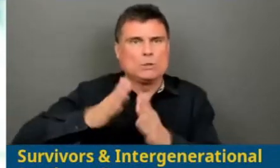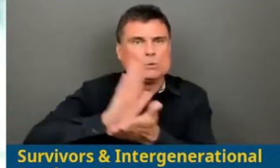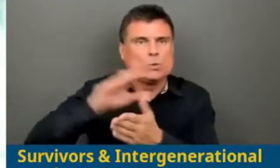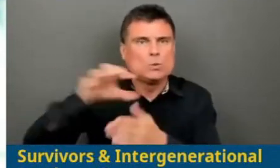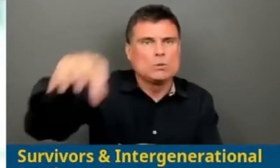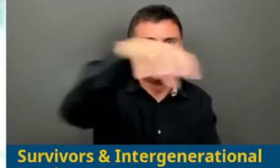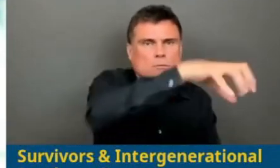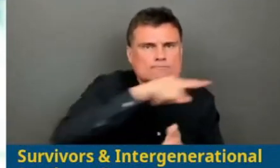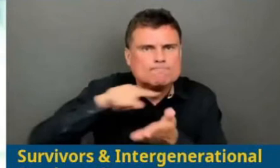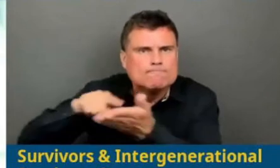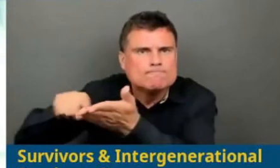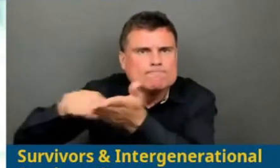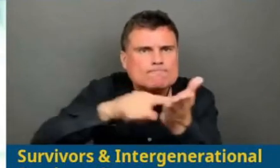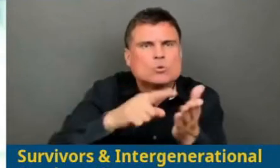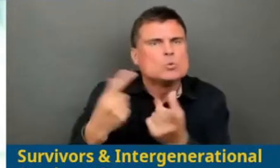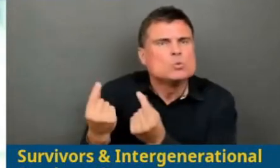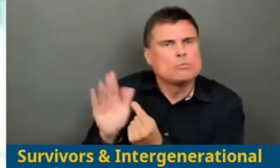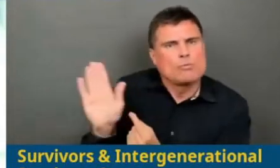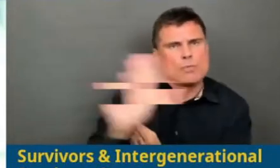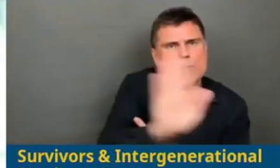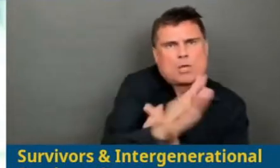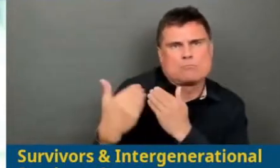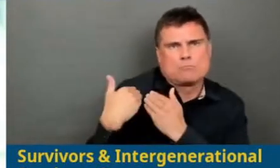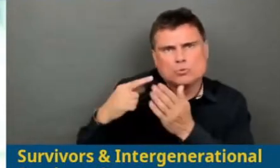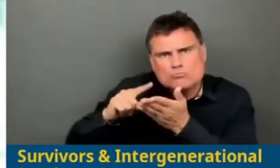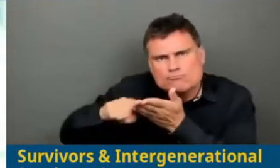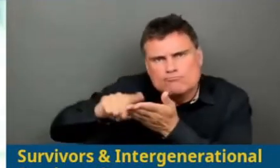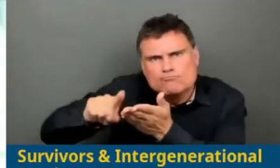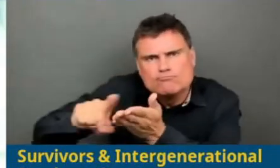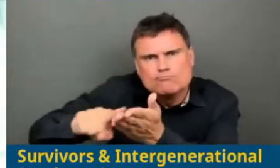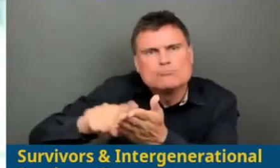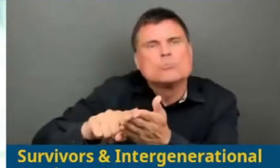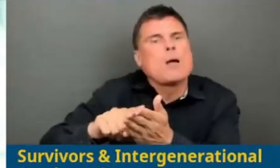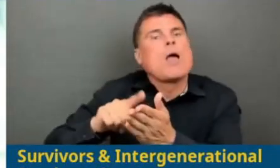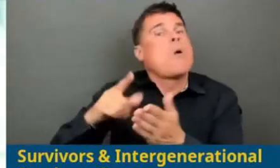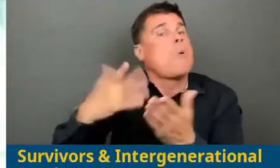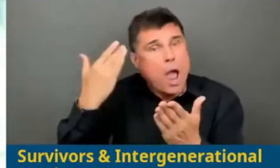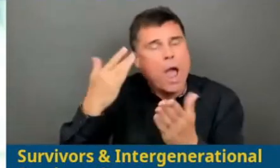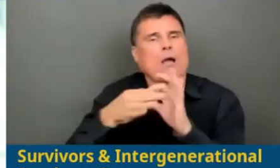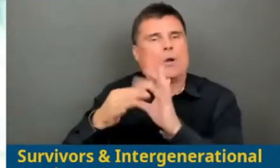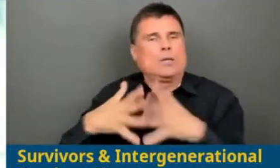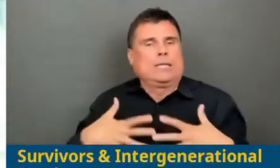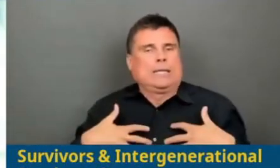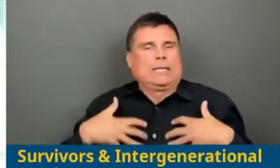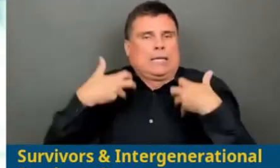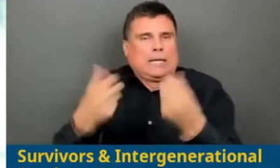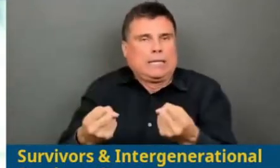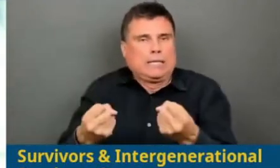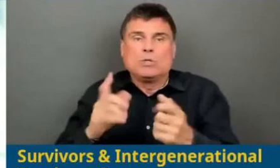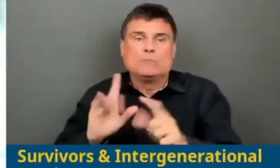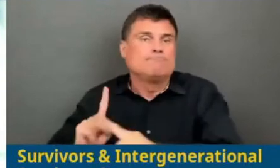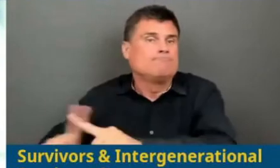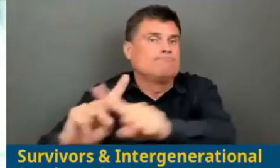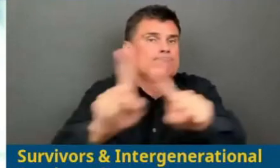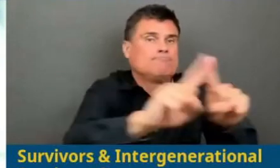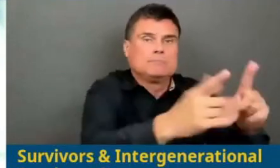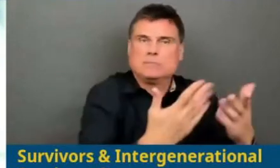proceed with healing within your communities, and we will be there for you.